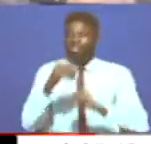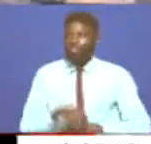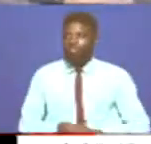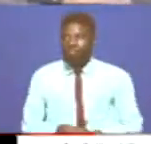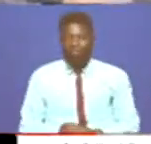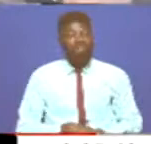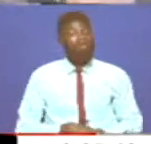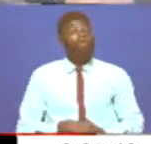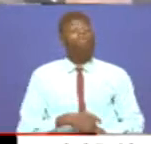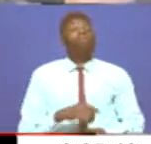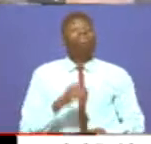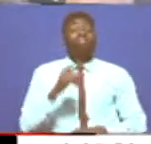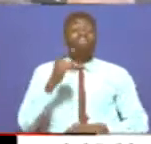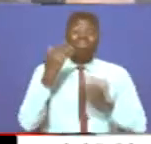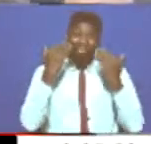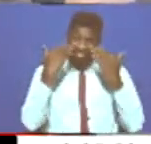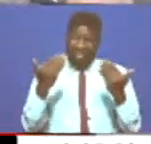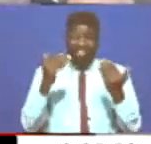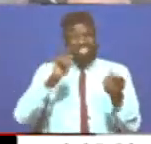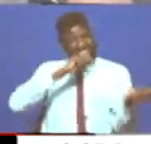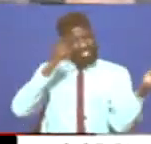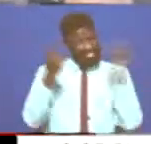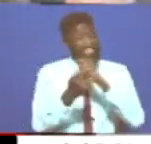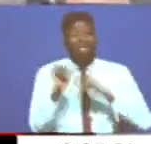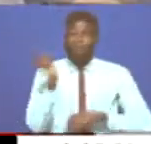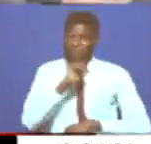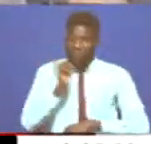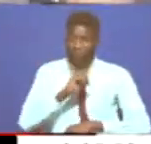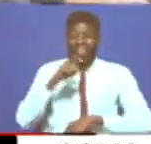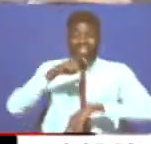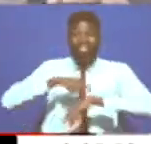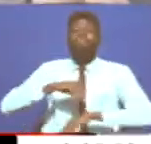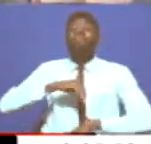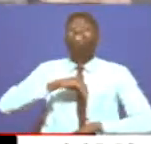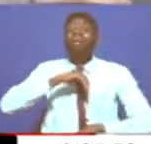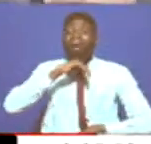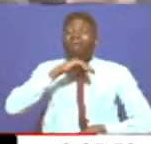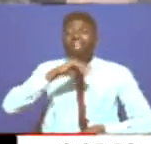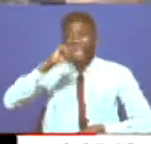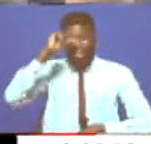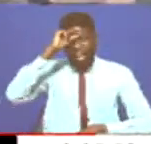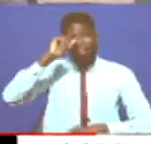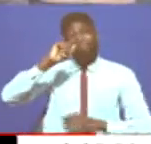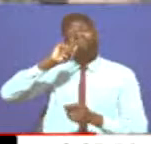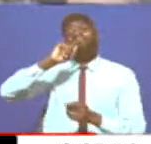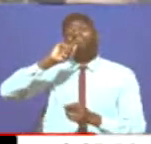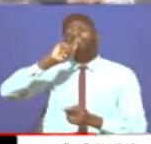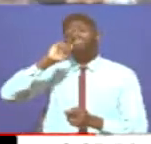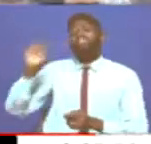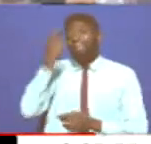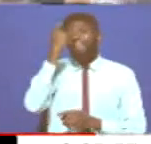100 days of Raila Odinga's government in Kenya. It's a quite historic.